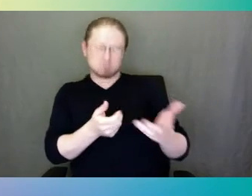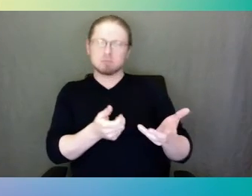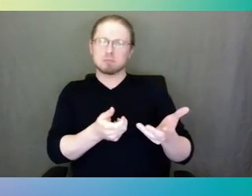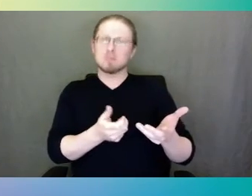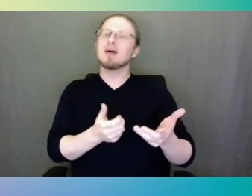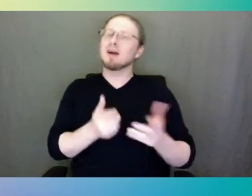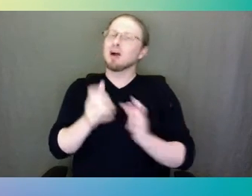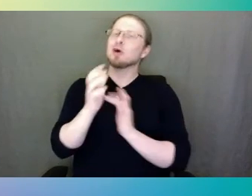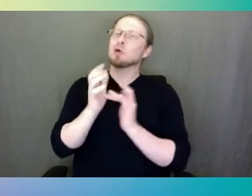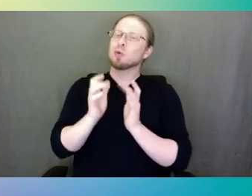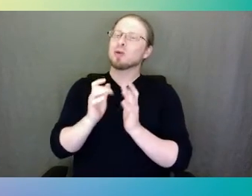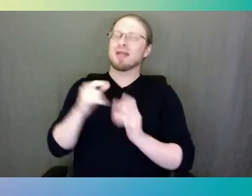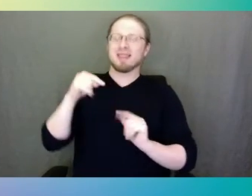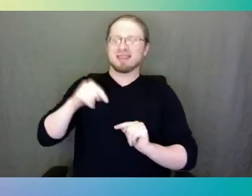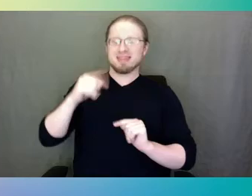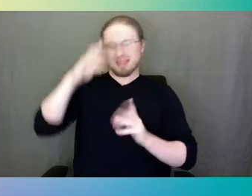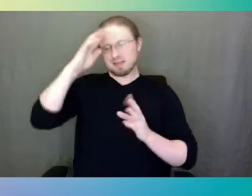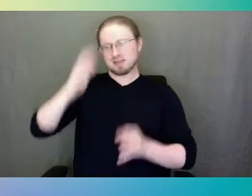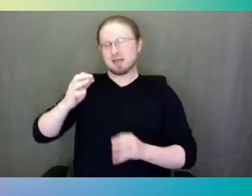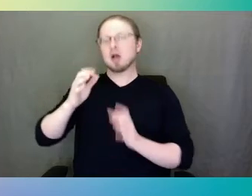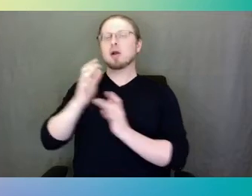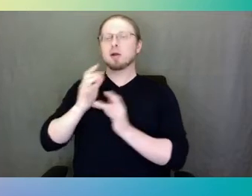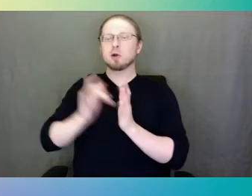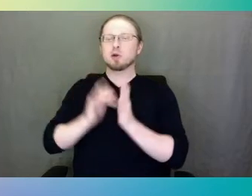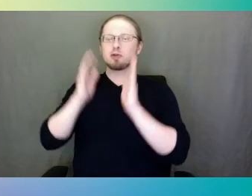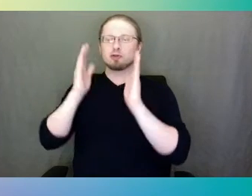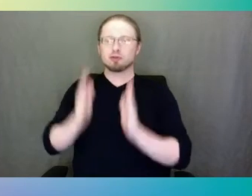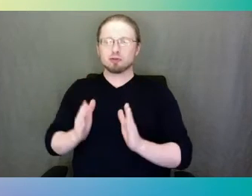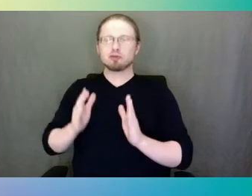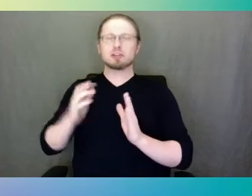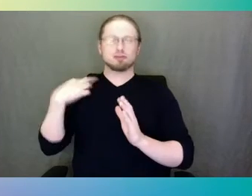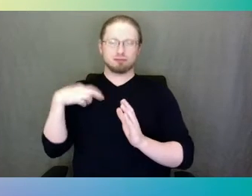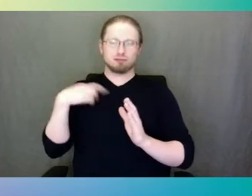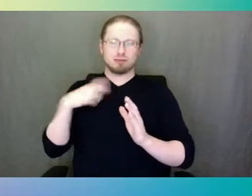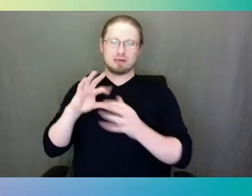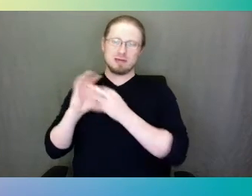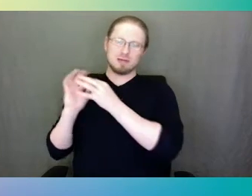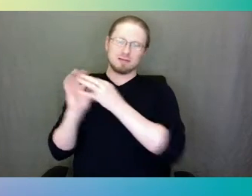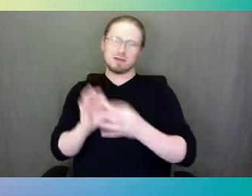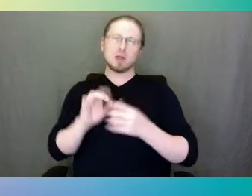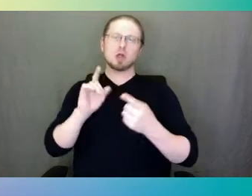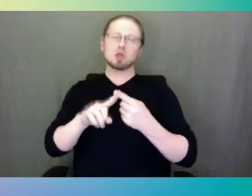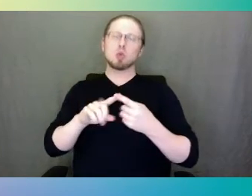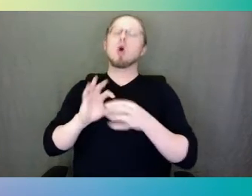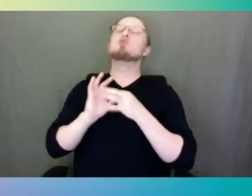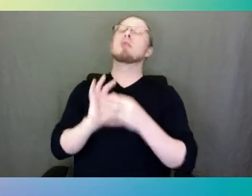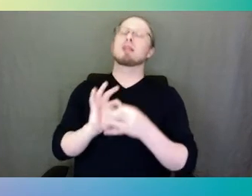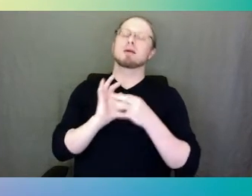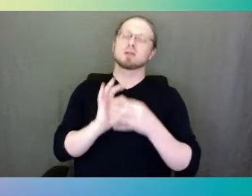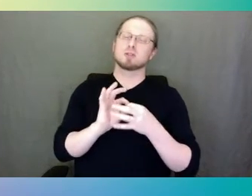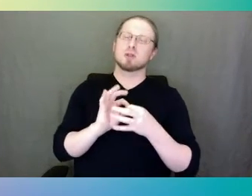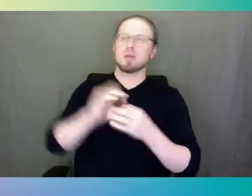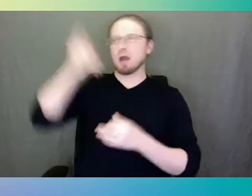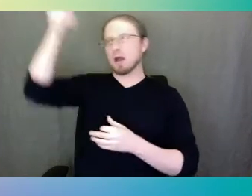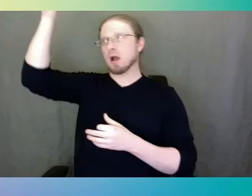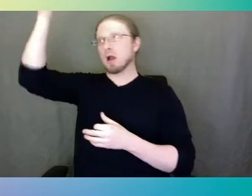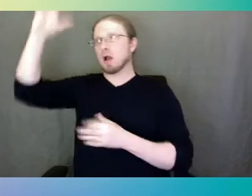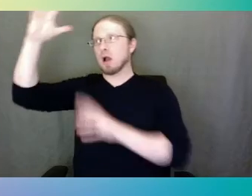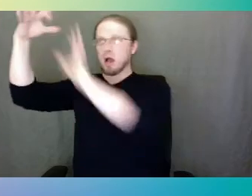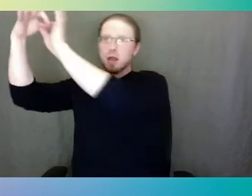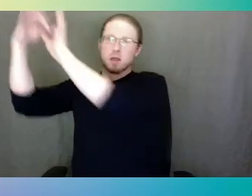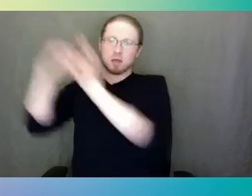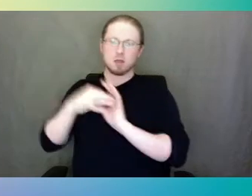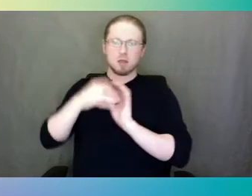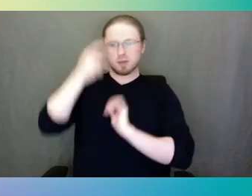concerned with relationship, with God and man and man and man. They didn't see homosexual relationships as inherently